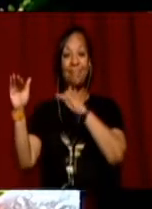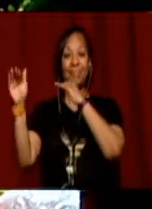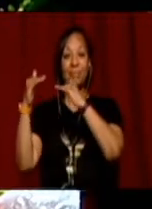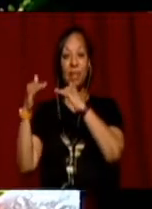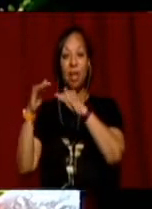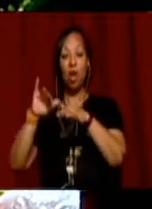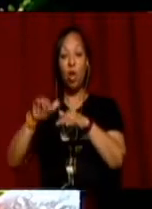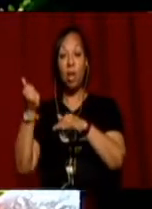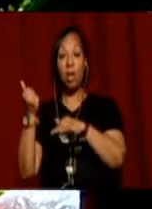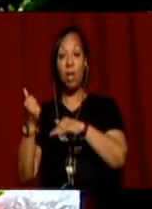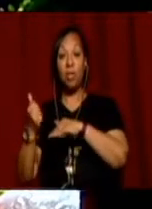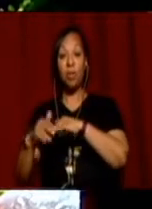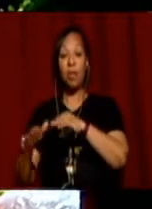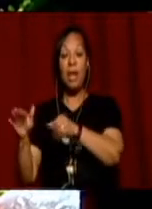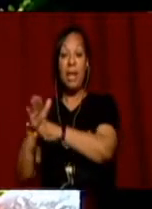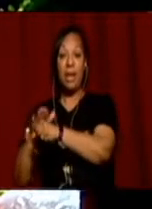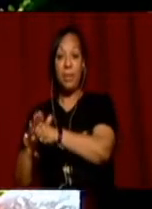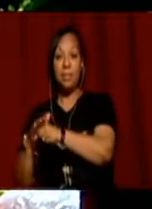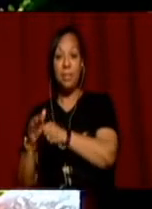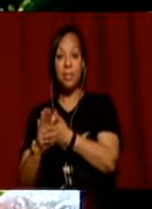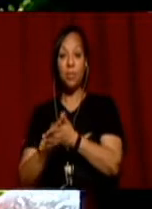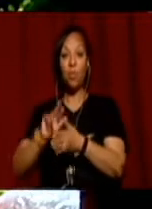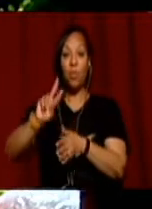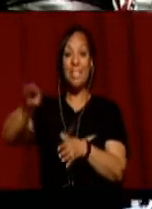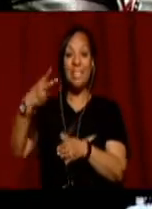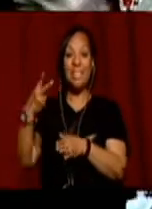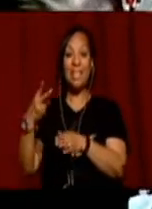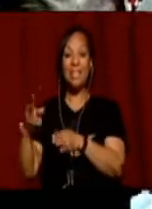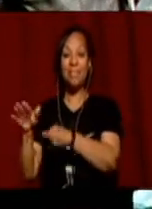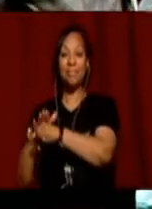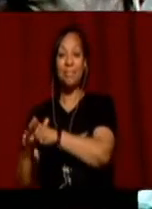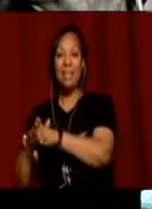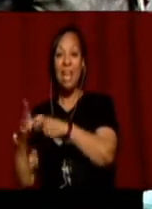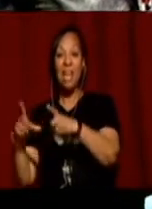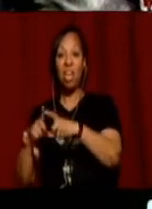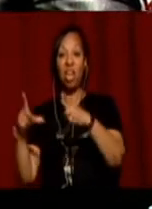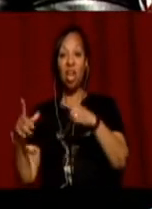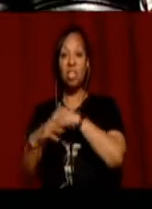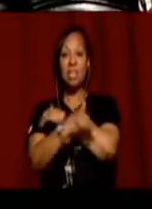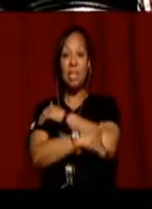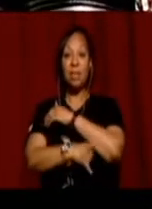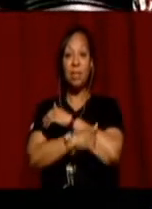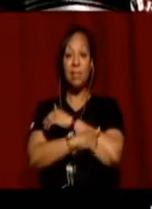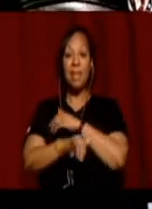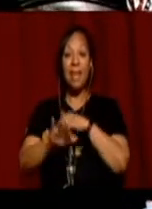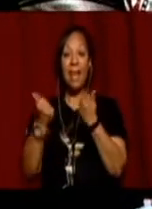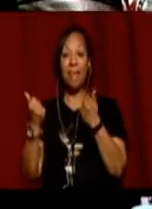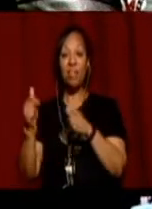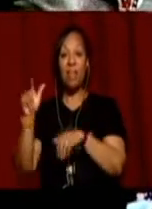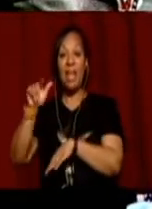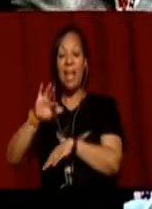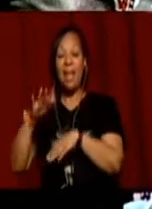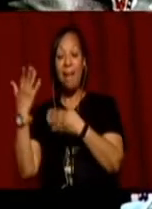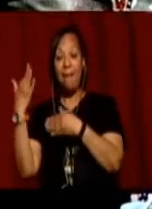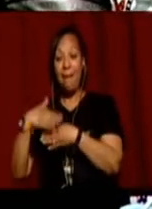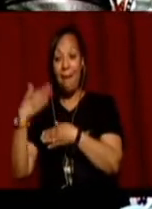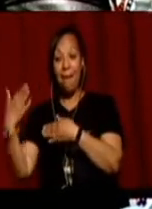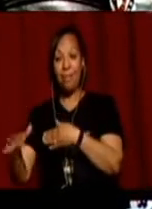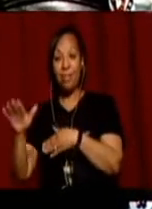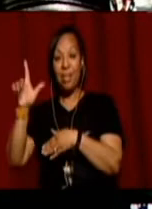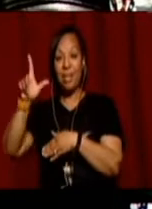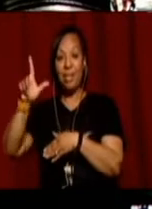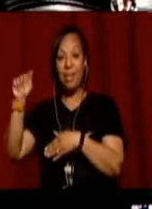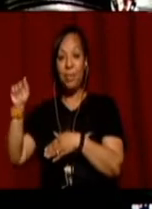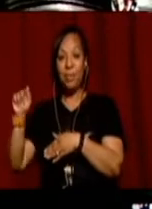the country? We're the second largest county in the country after Los Angeles. Los Angeles county has about